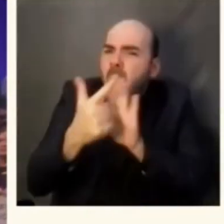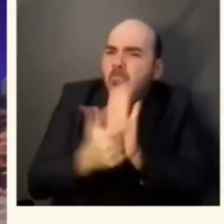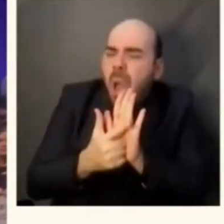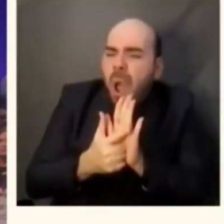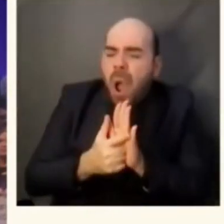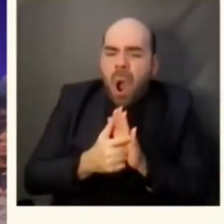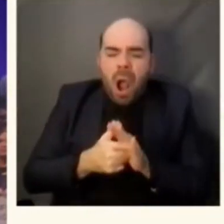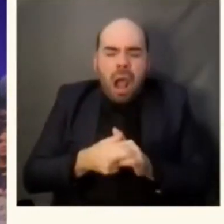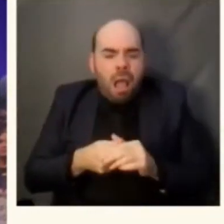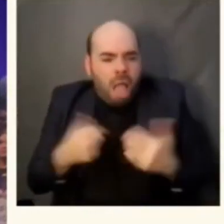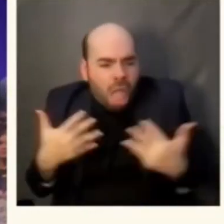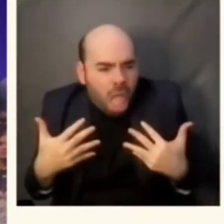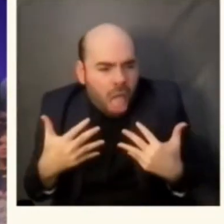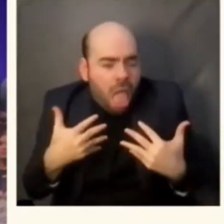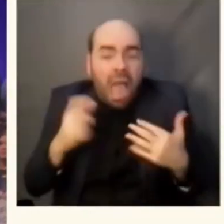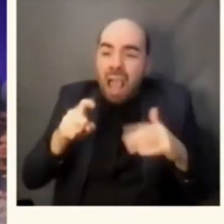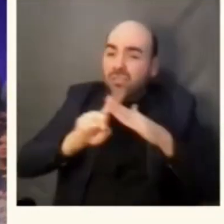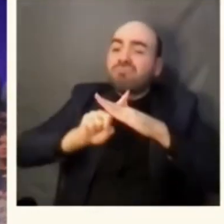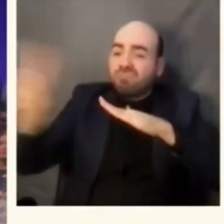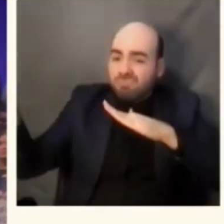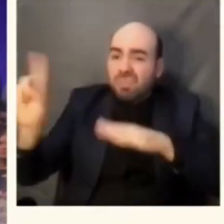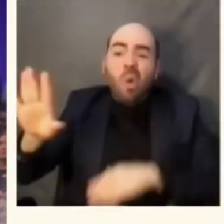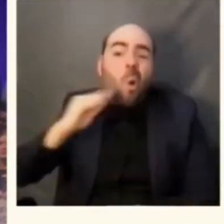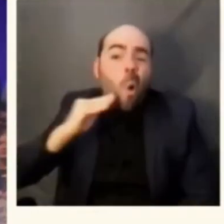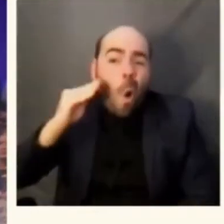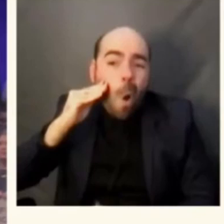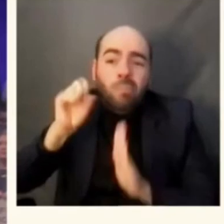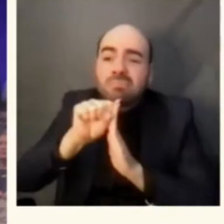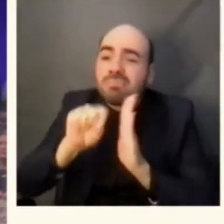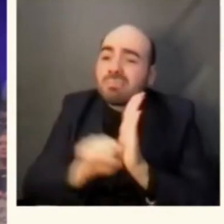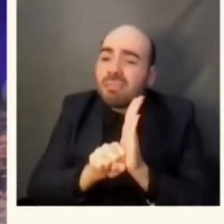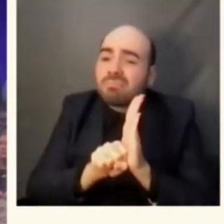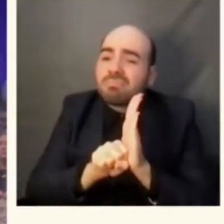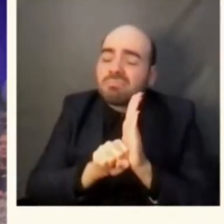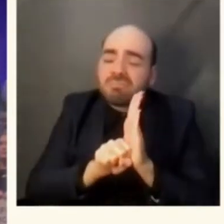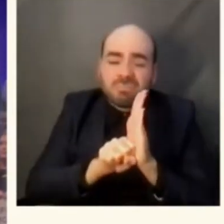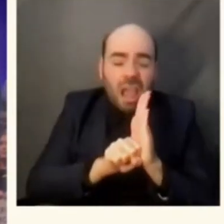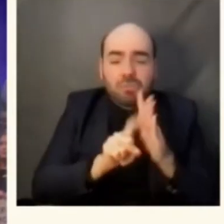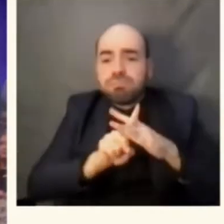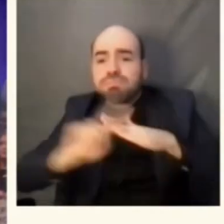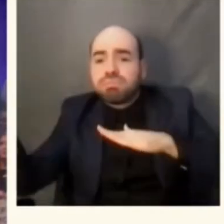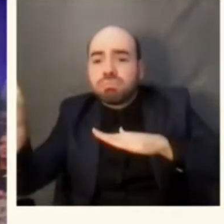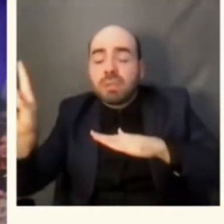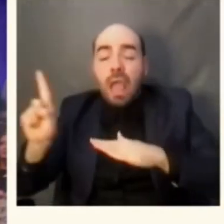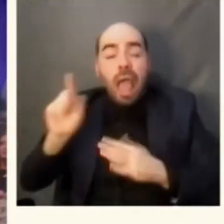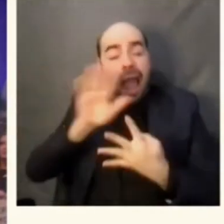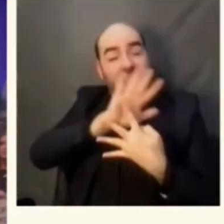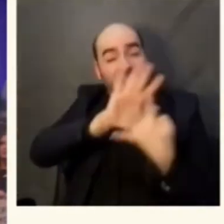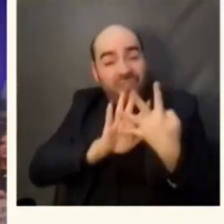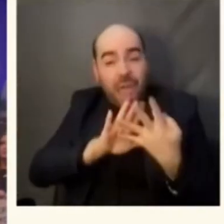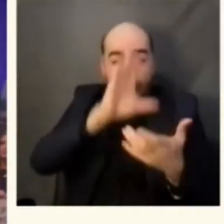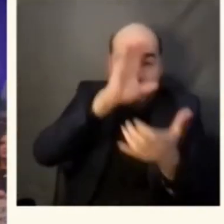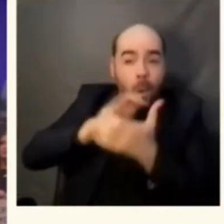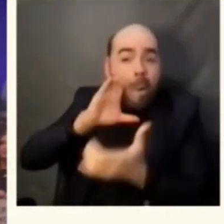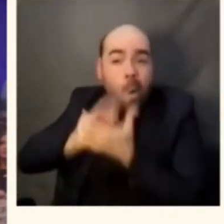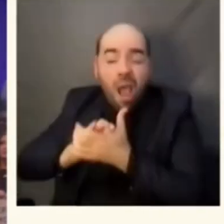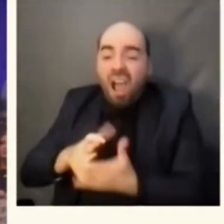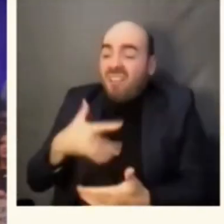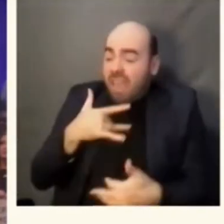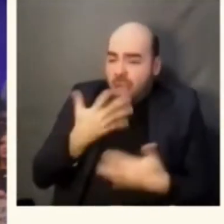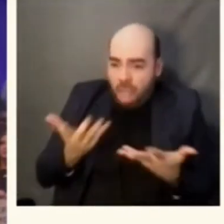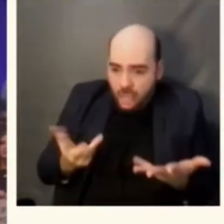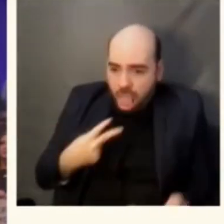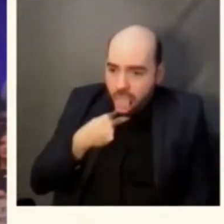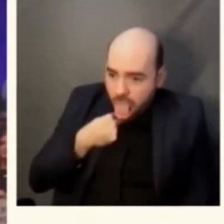home state to get care, how their spouses felt helpless, terrified for their